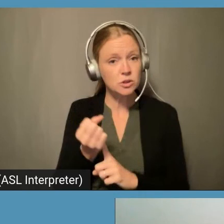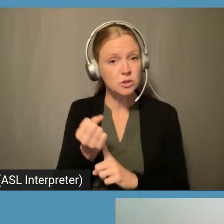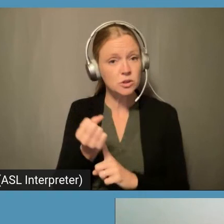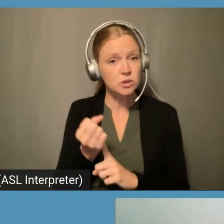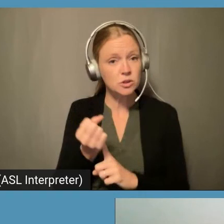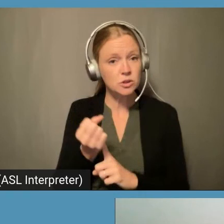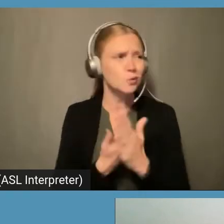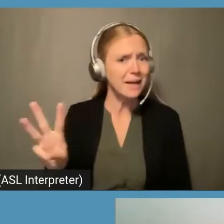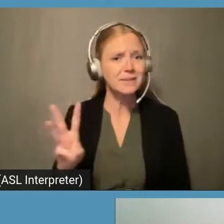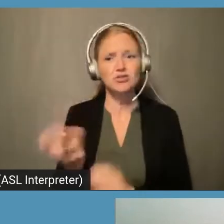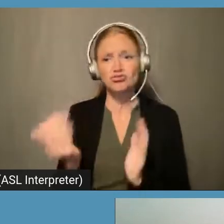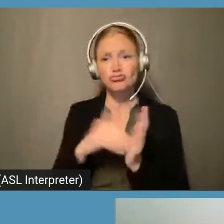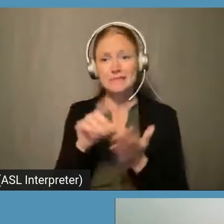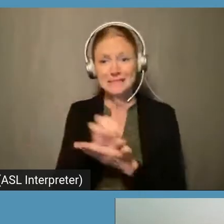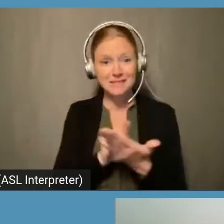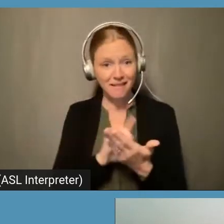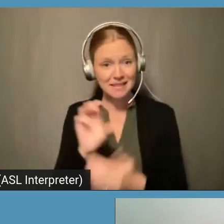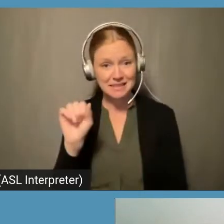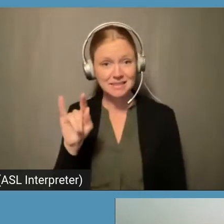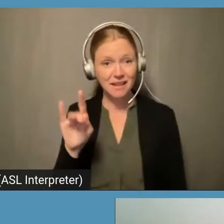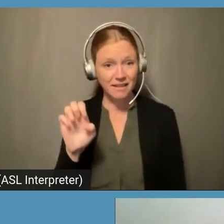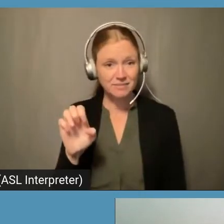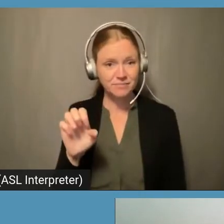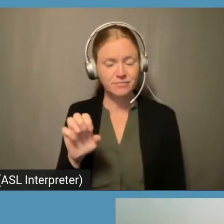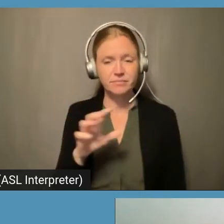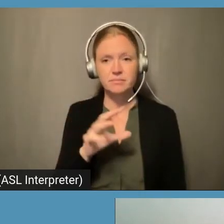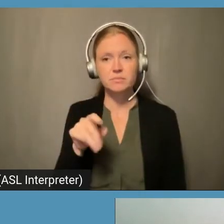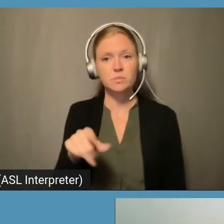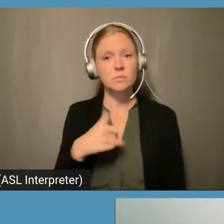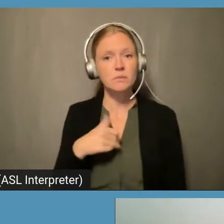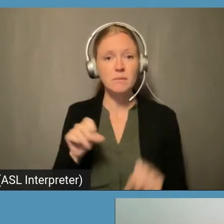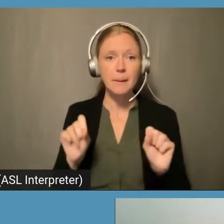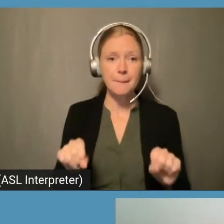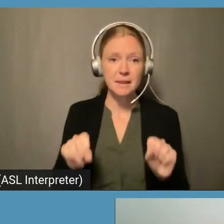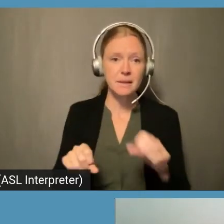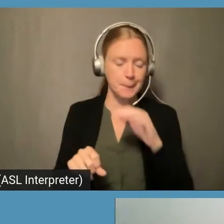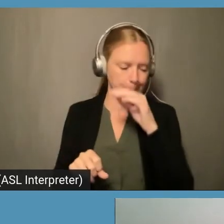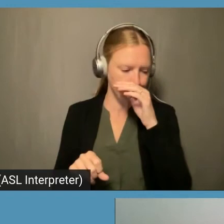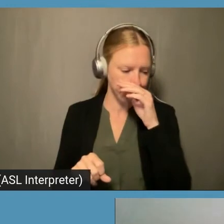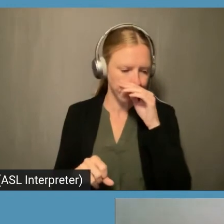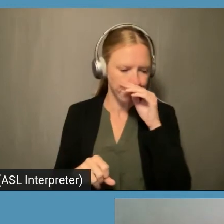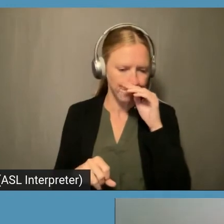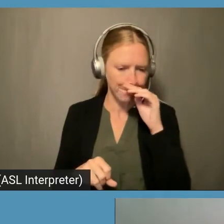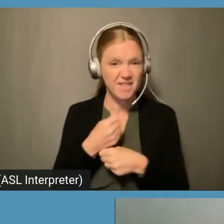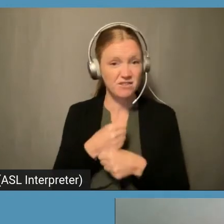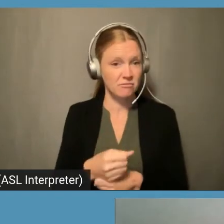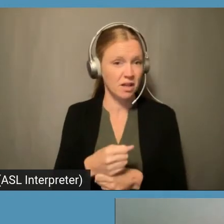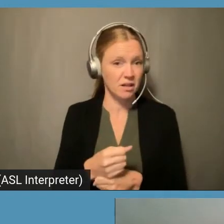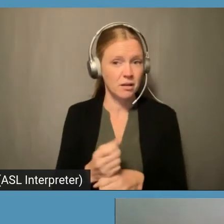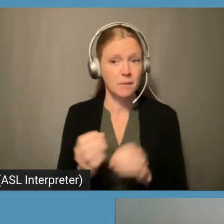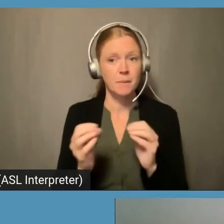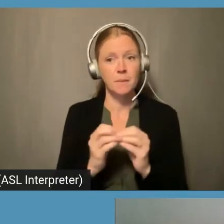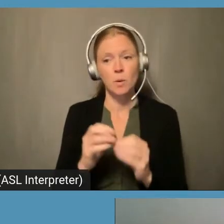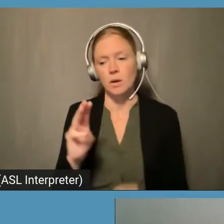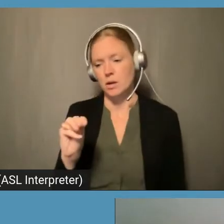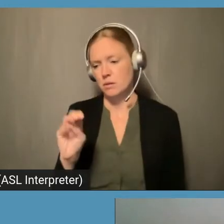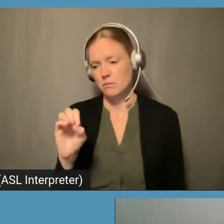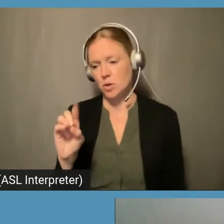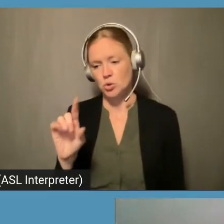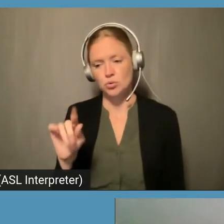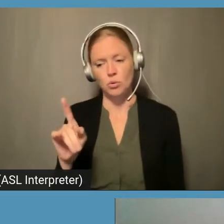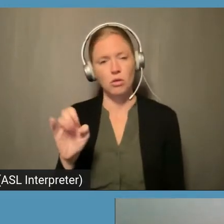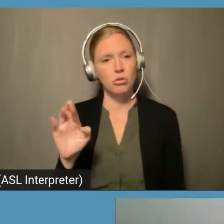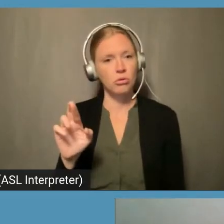site and you have the ability to create um, a more modular